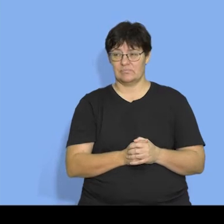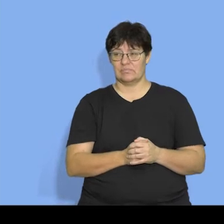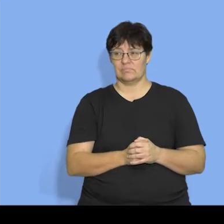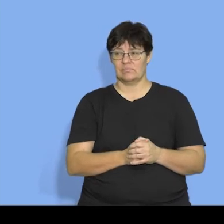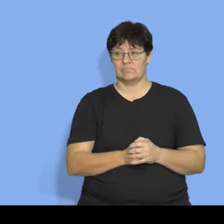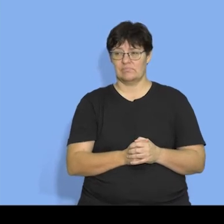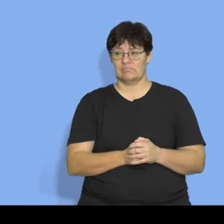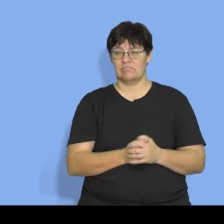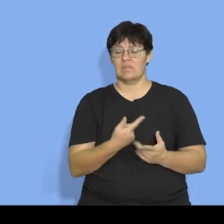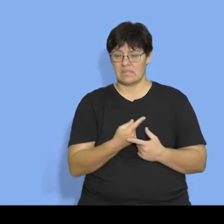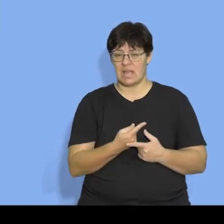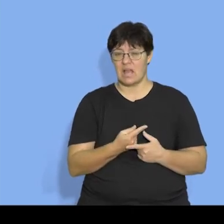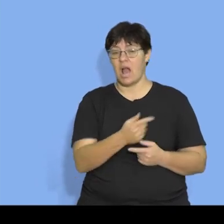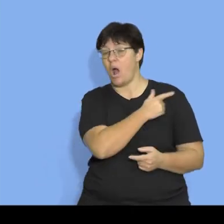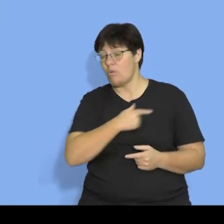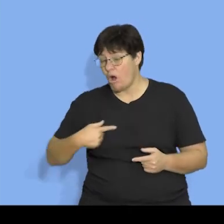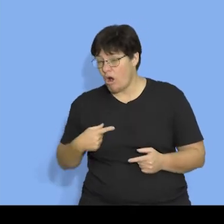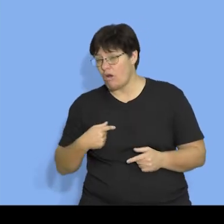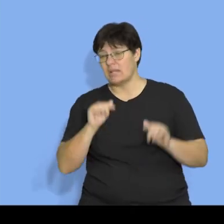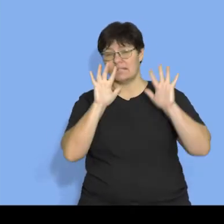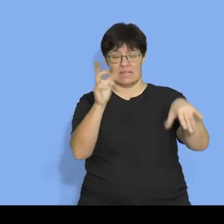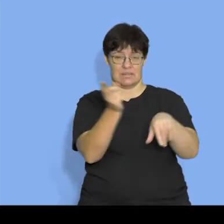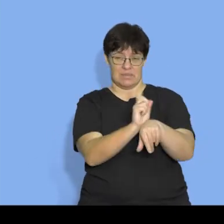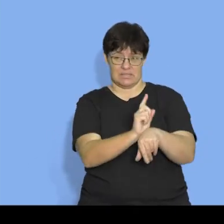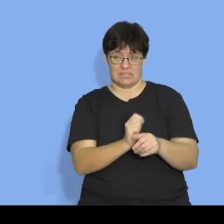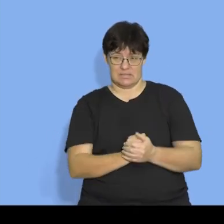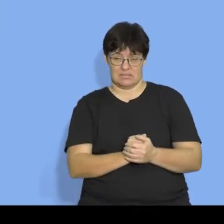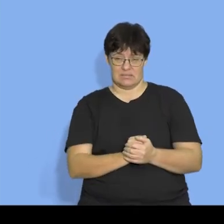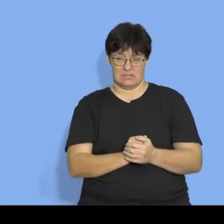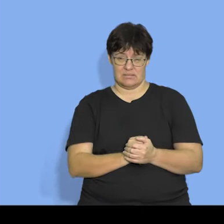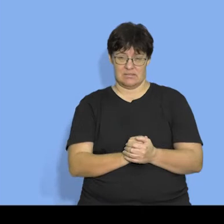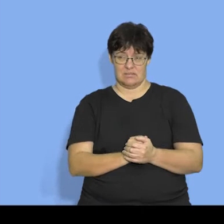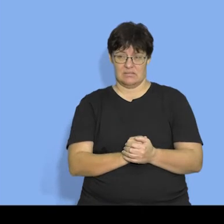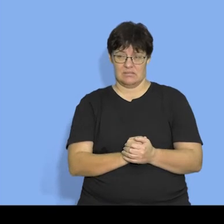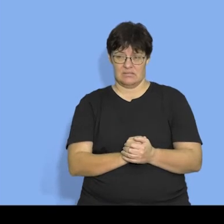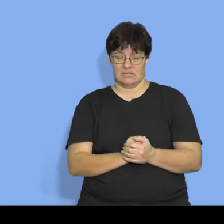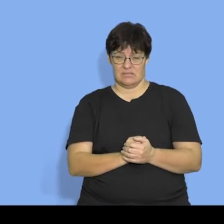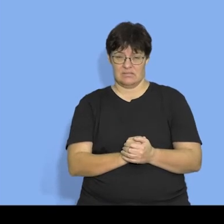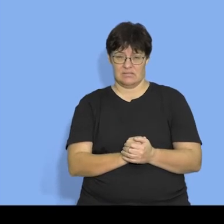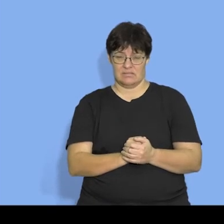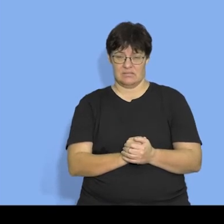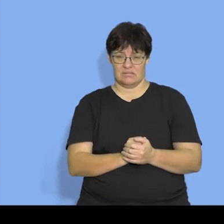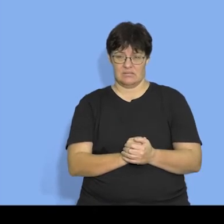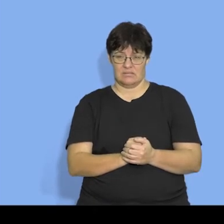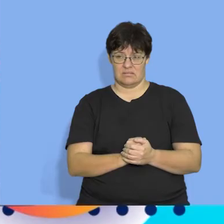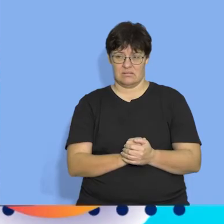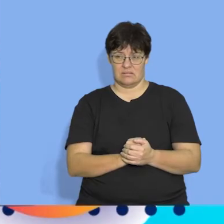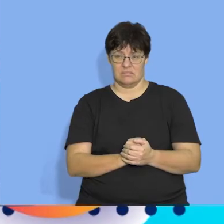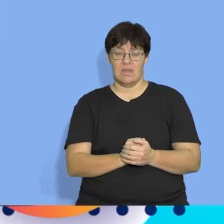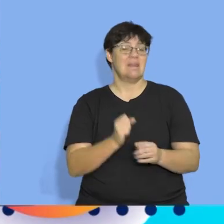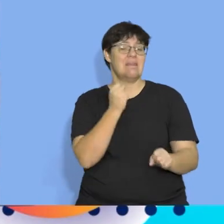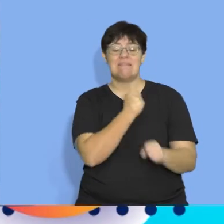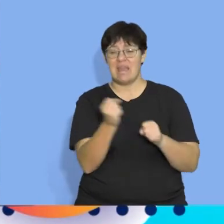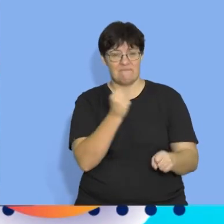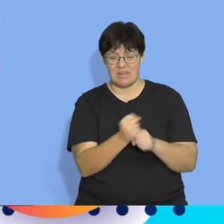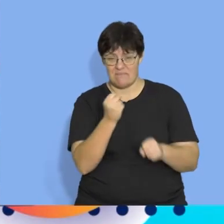they also tell me this takes 10 minutes. I never, ever, ever, ever, ever, ever work in minutes.